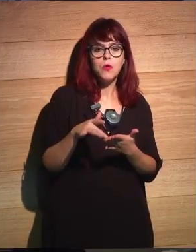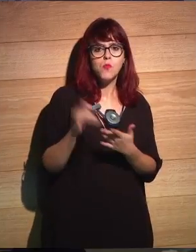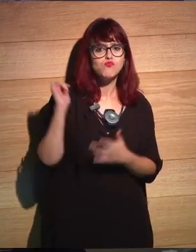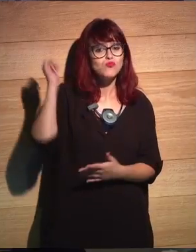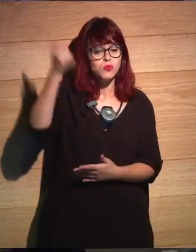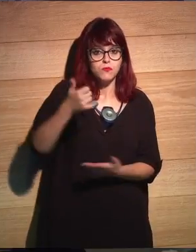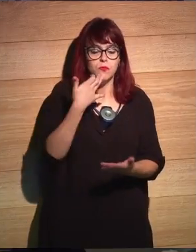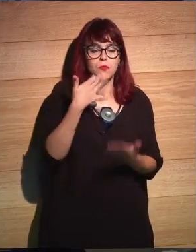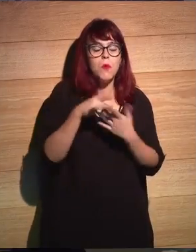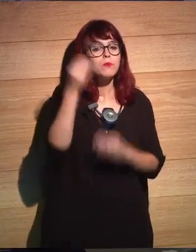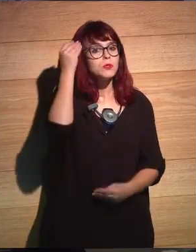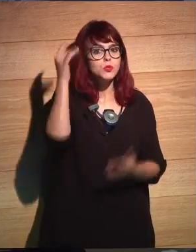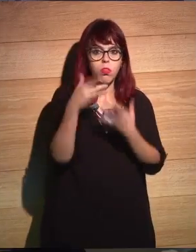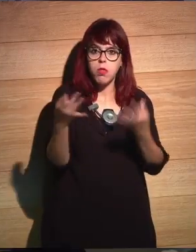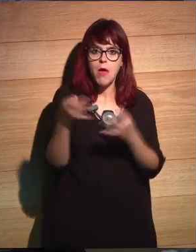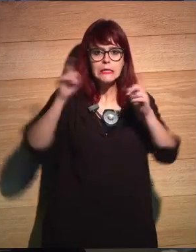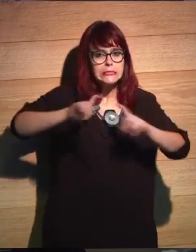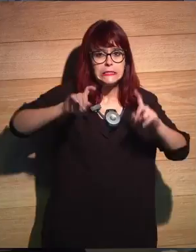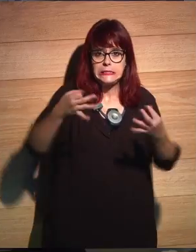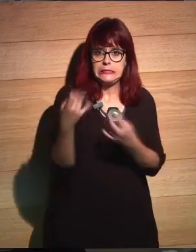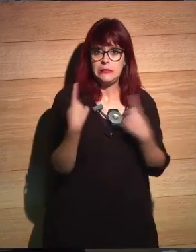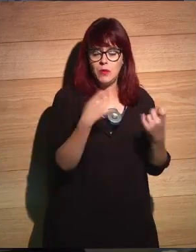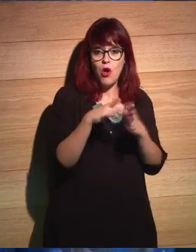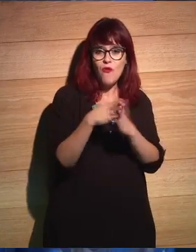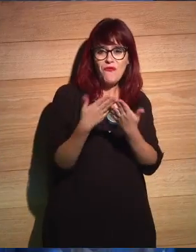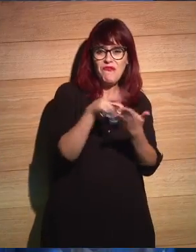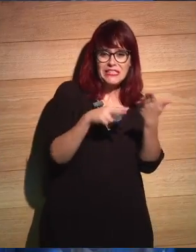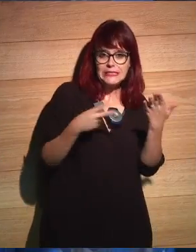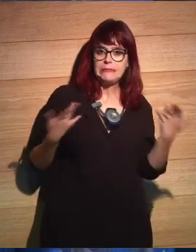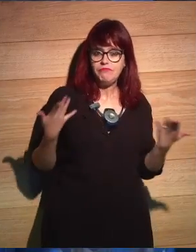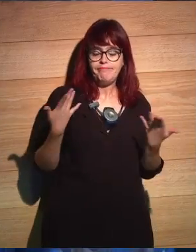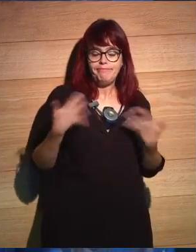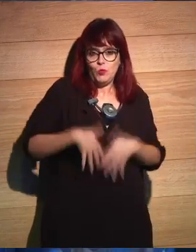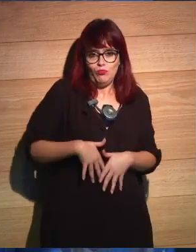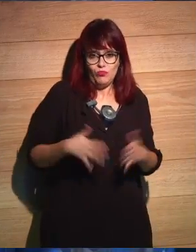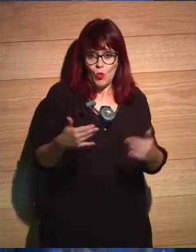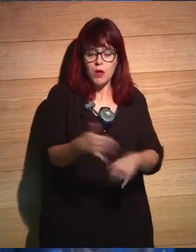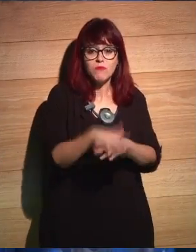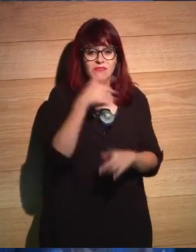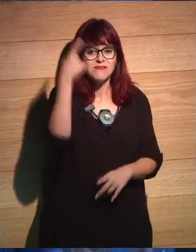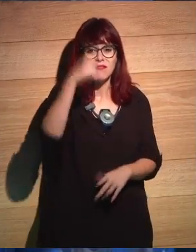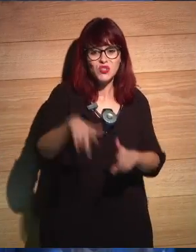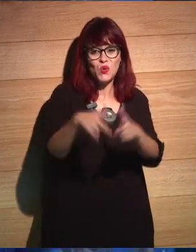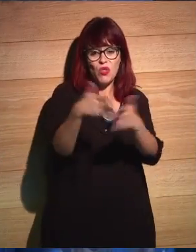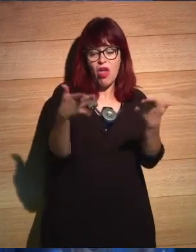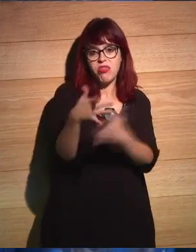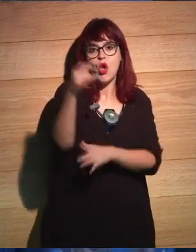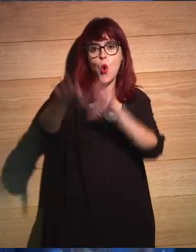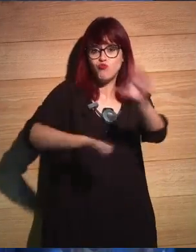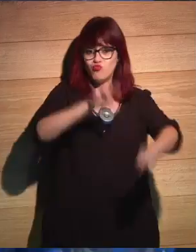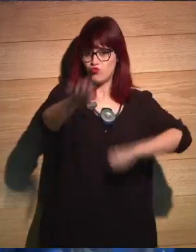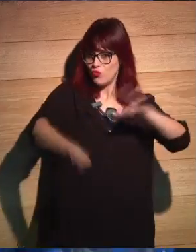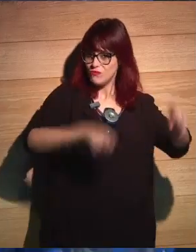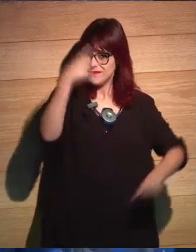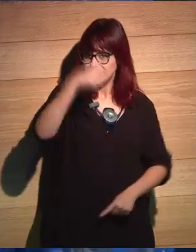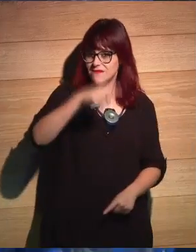people are more literate and have had education for longer, people do not read